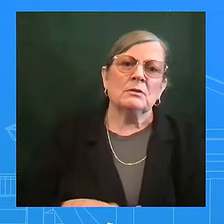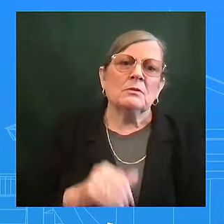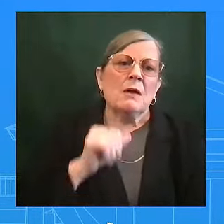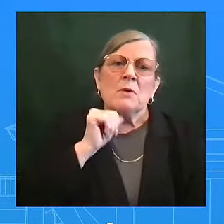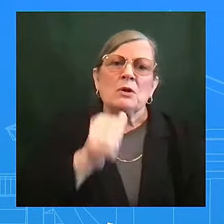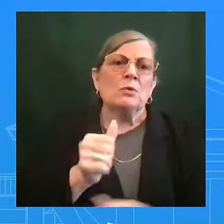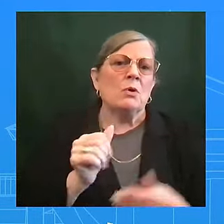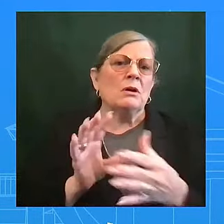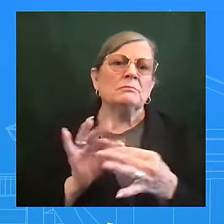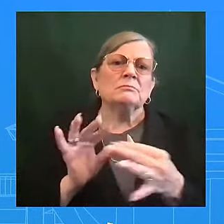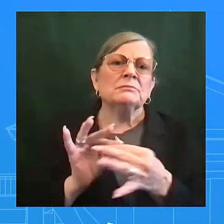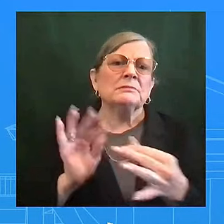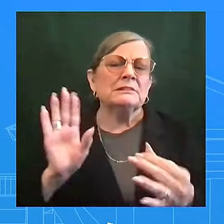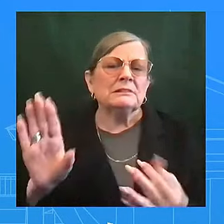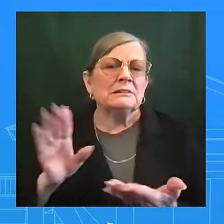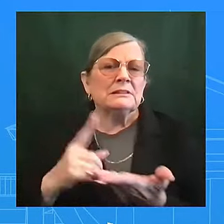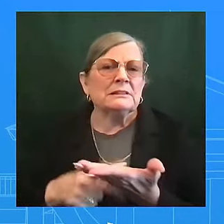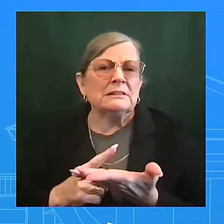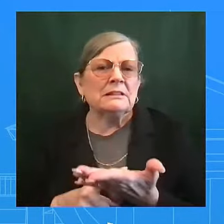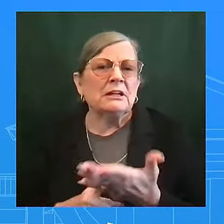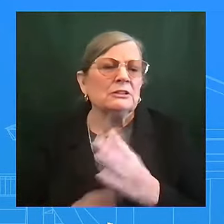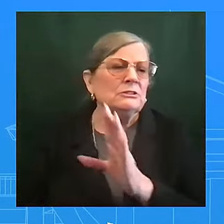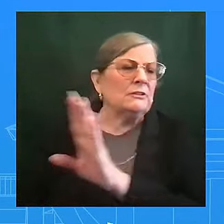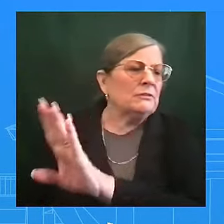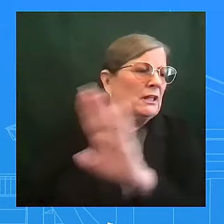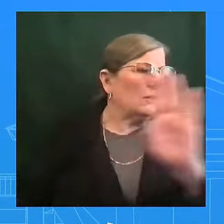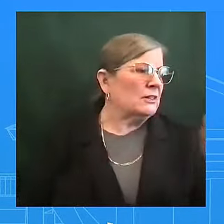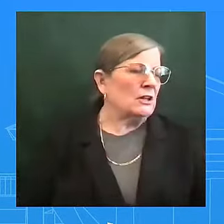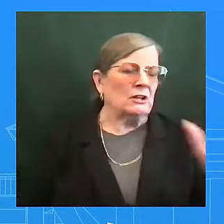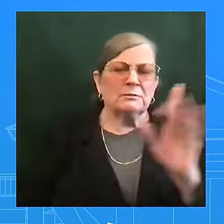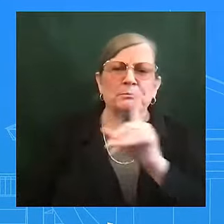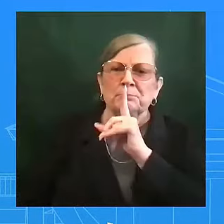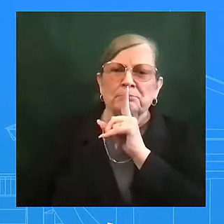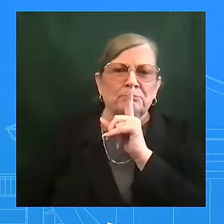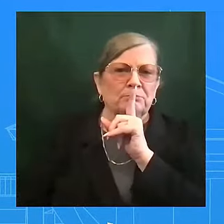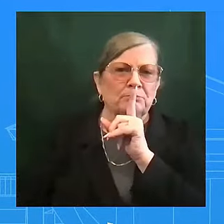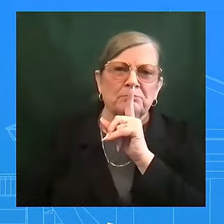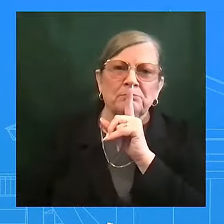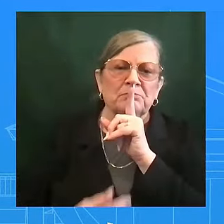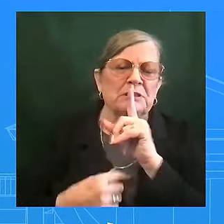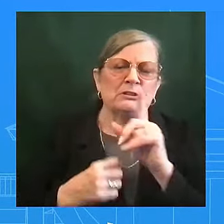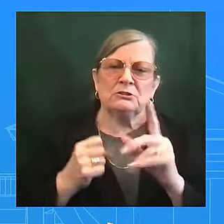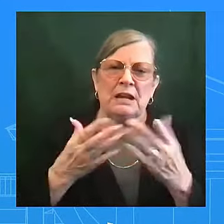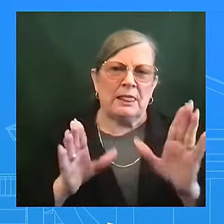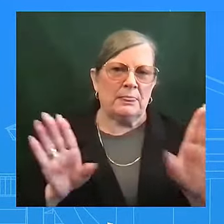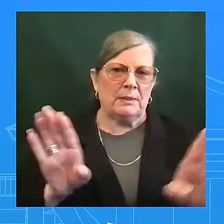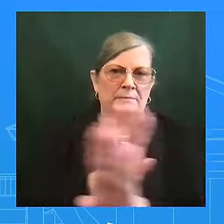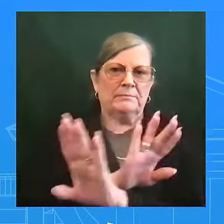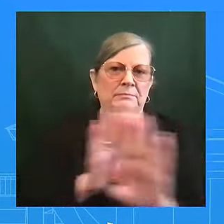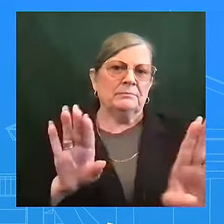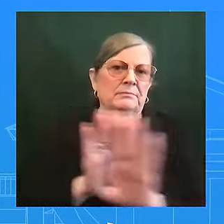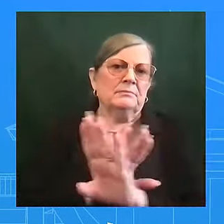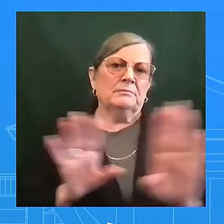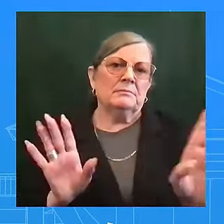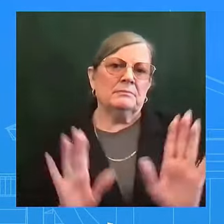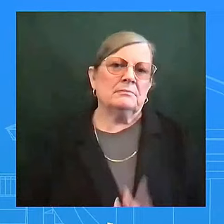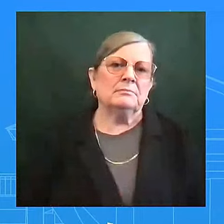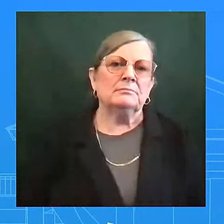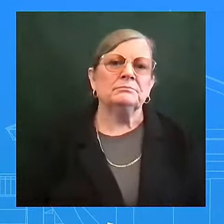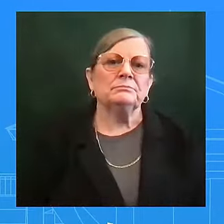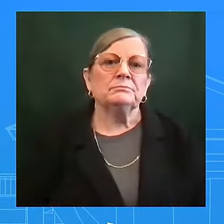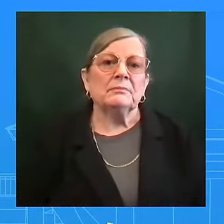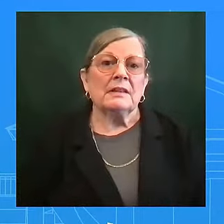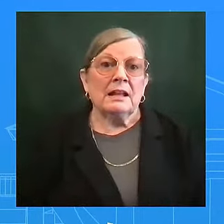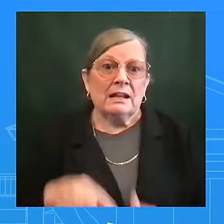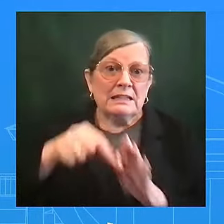speak often. The president is incredibly proud of the vice president. I just don't have anything to share beyond that. But he will be watching.